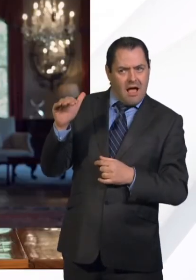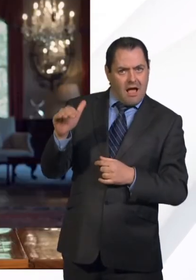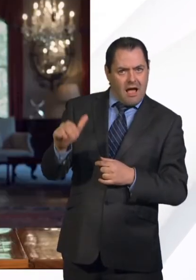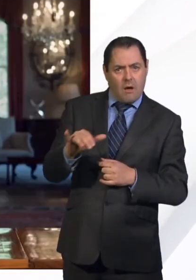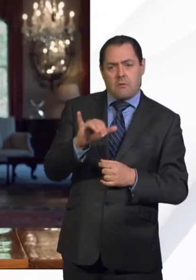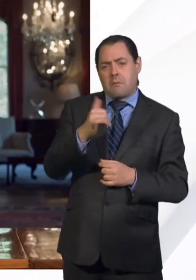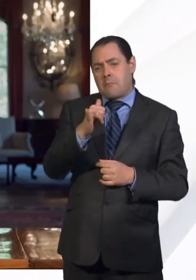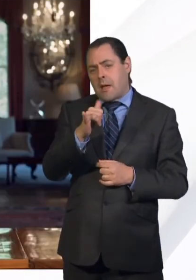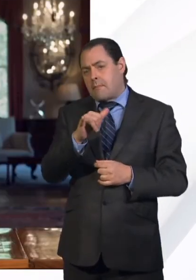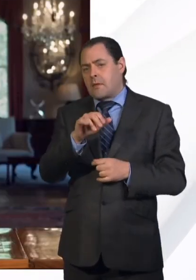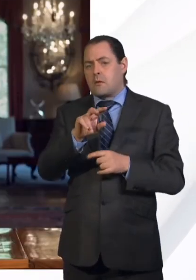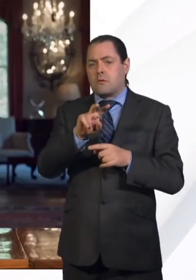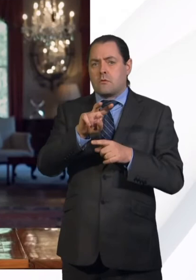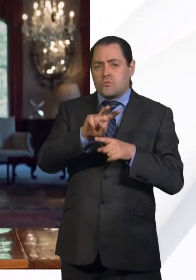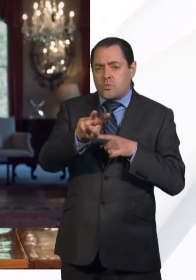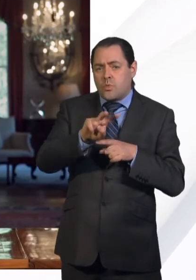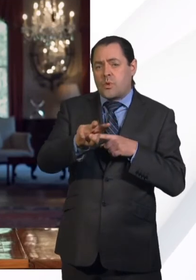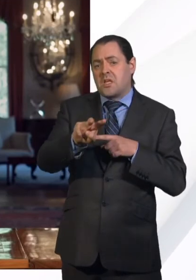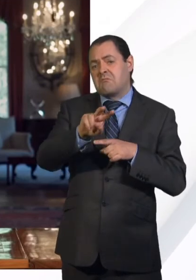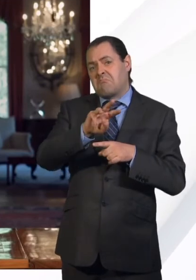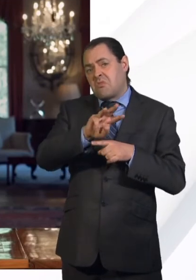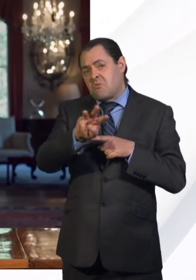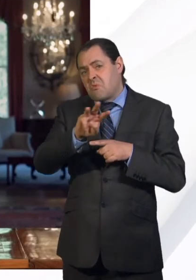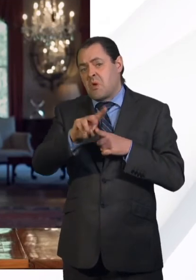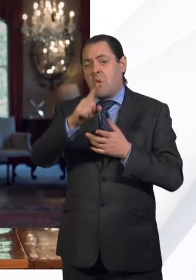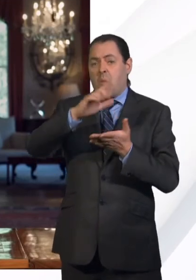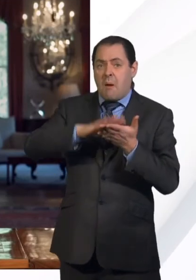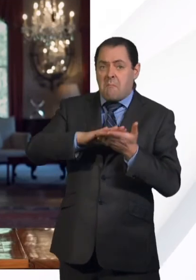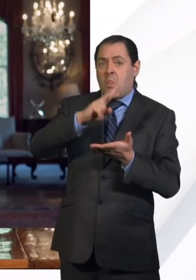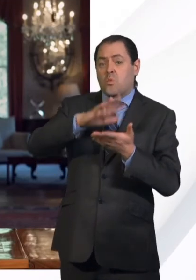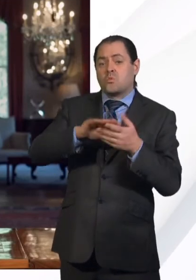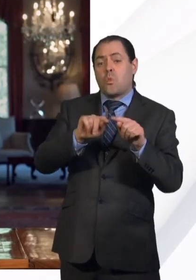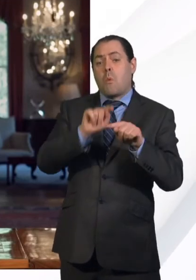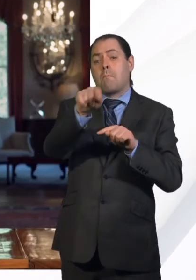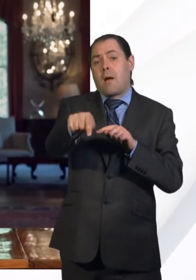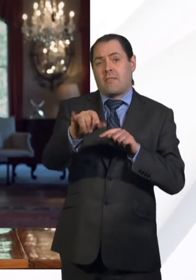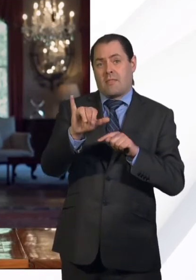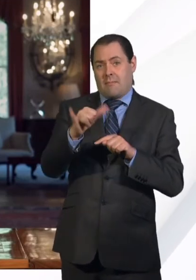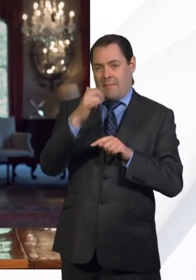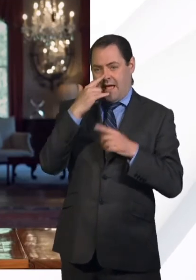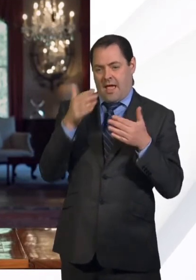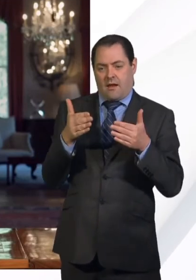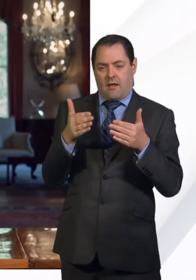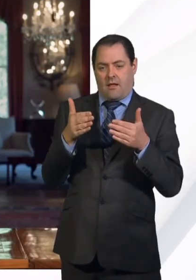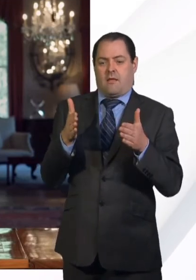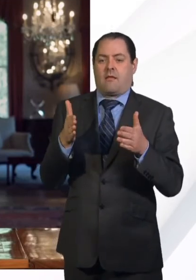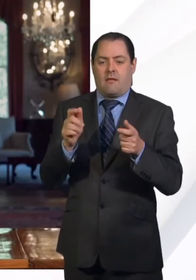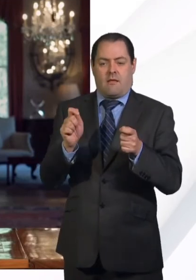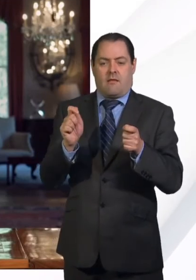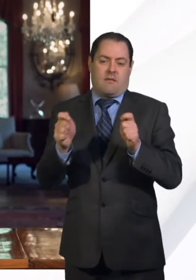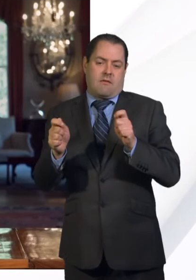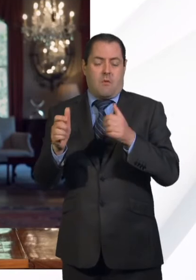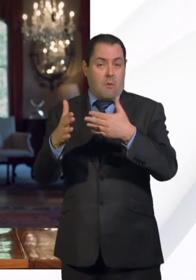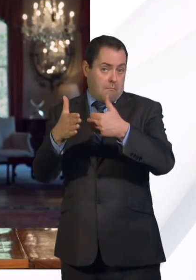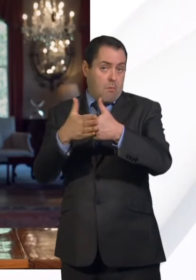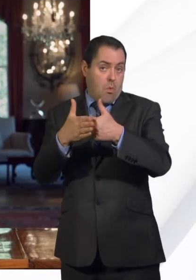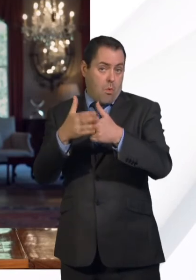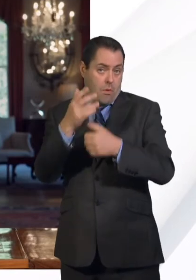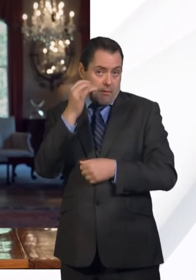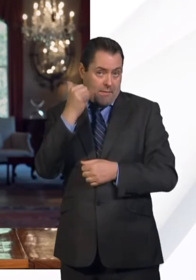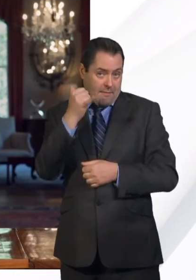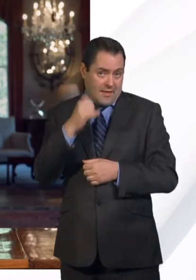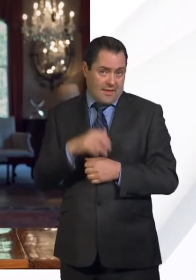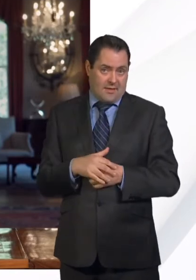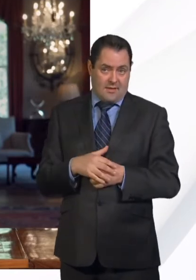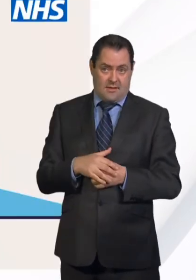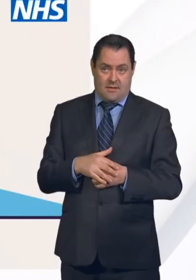few weeks and months, we may be able to go further. In step 2, at